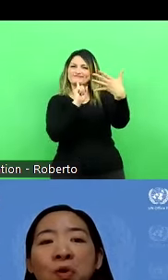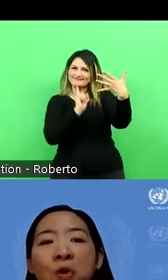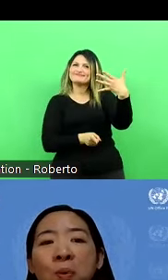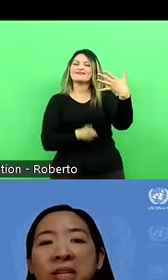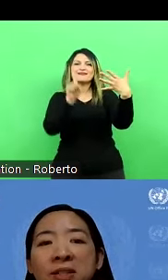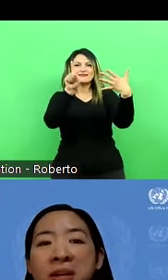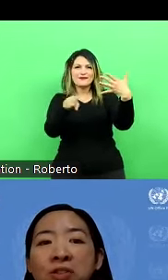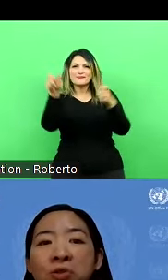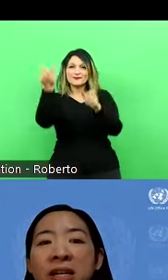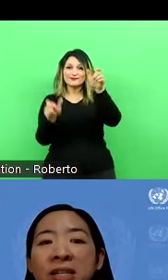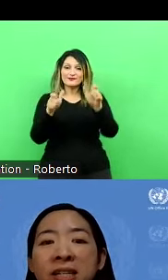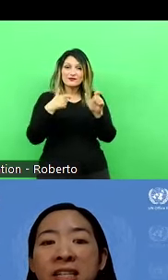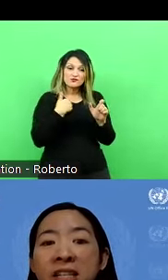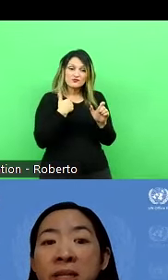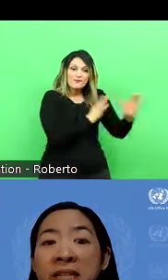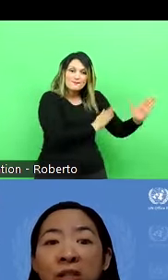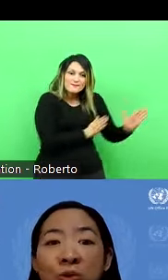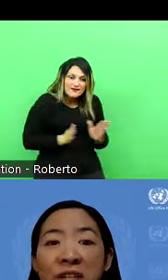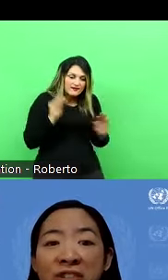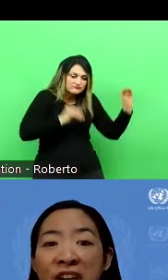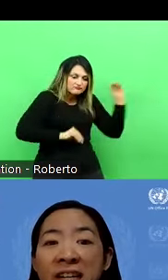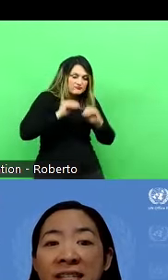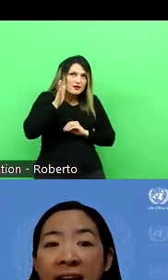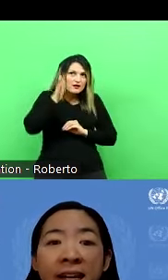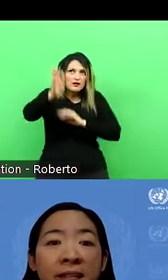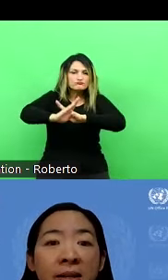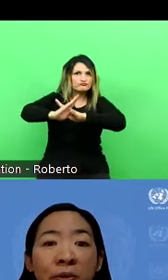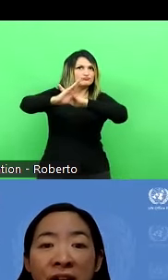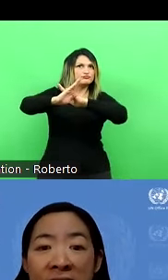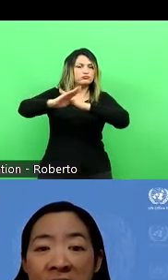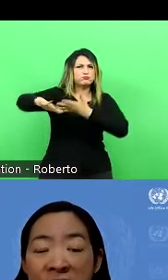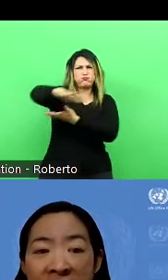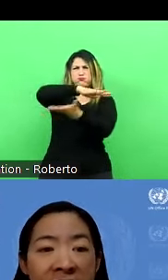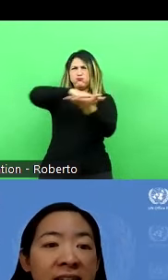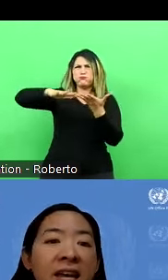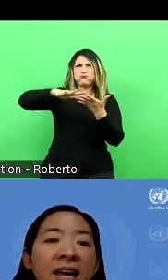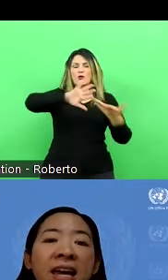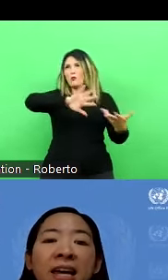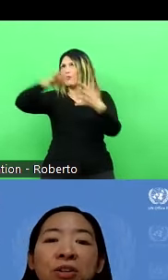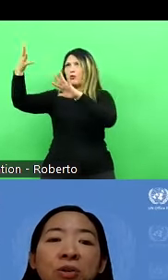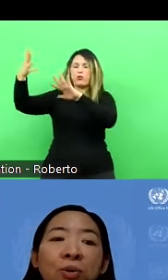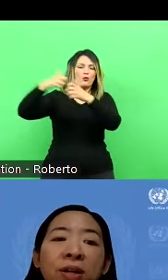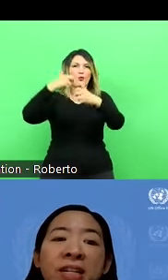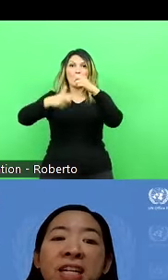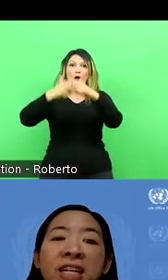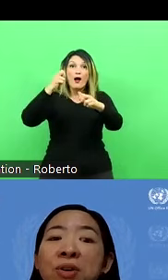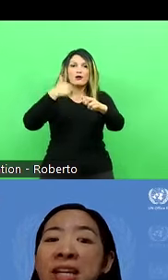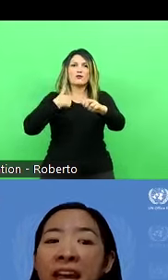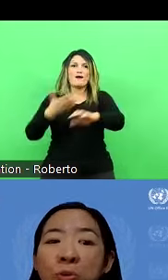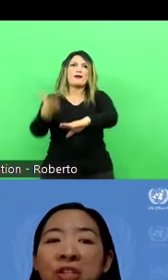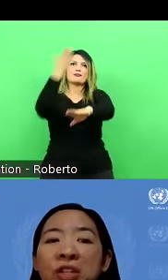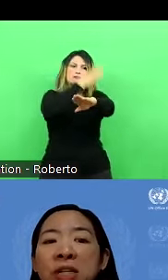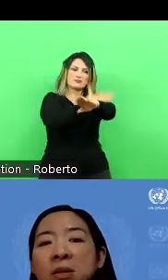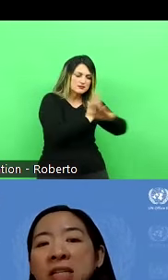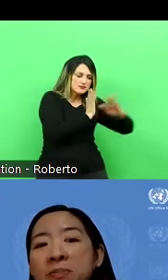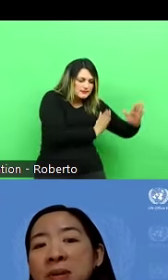appointing focal points to make sure that the disability inclusion agenda is high in the priorities of the cities. And you need to engage